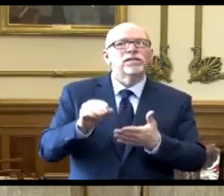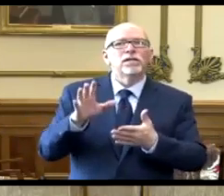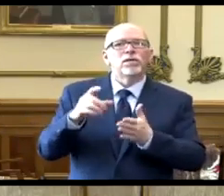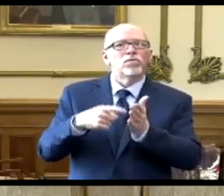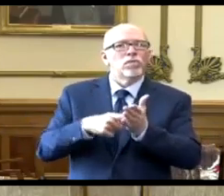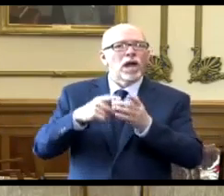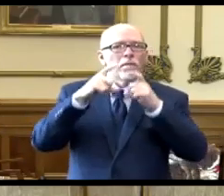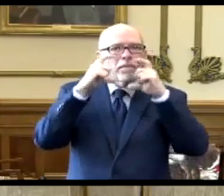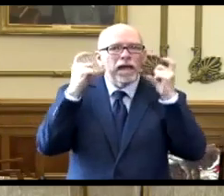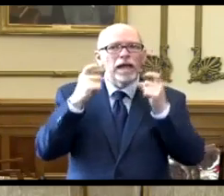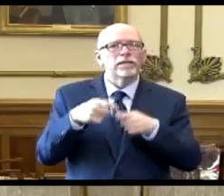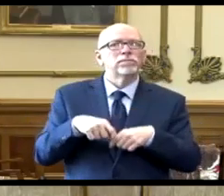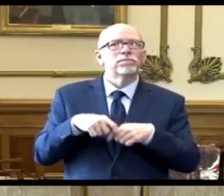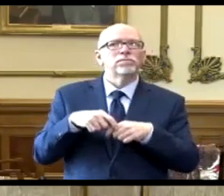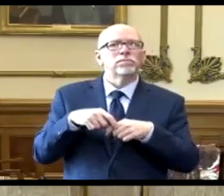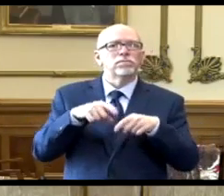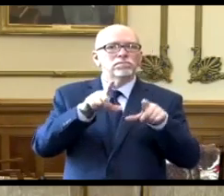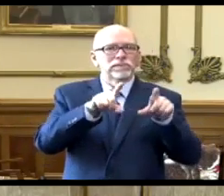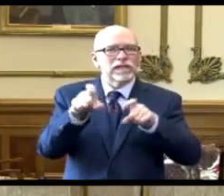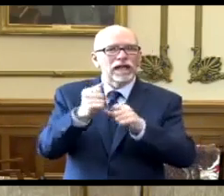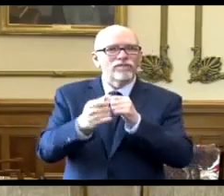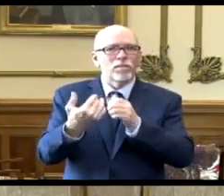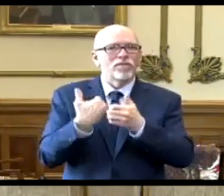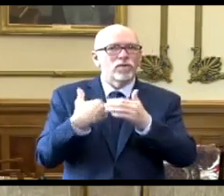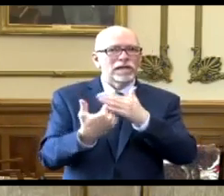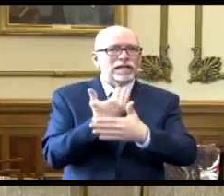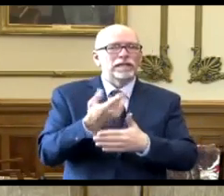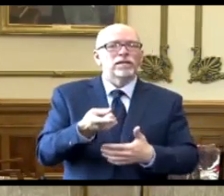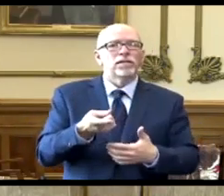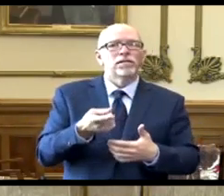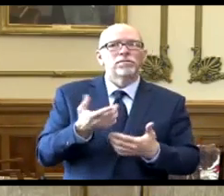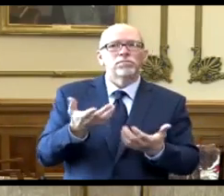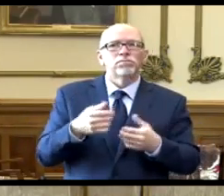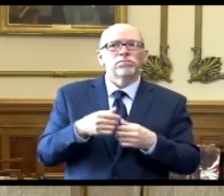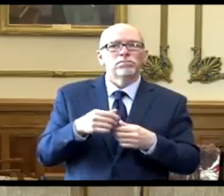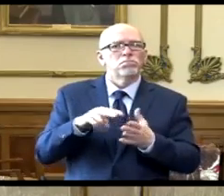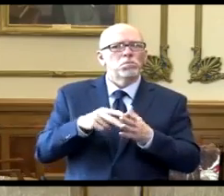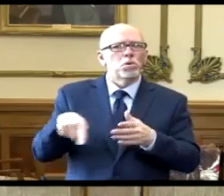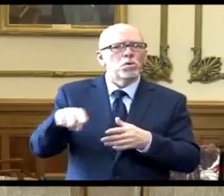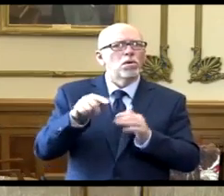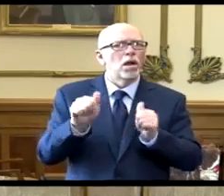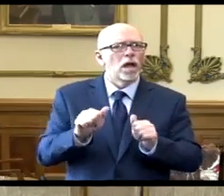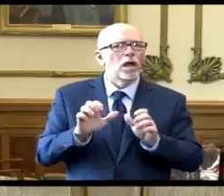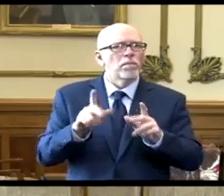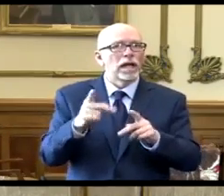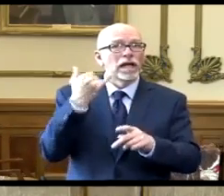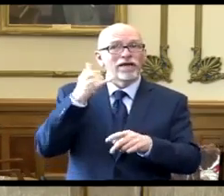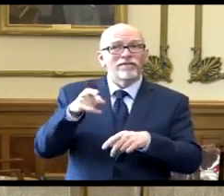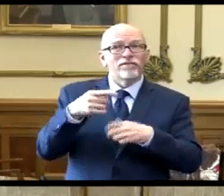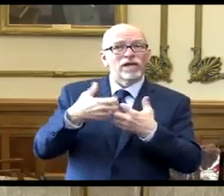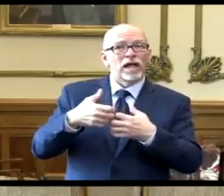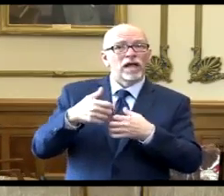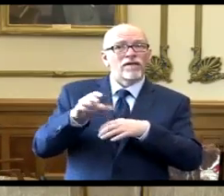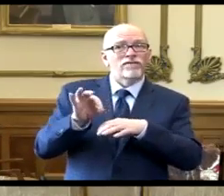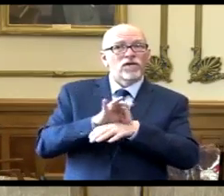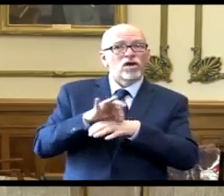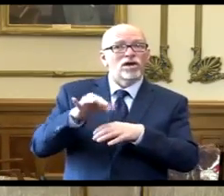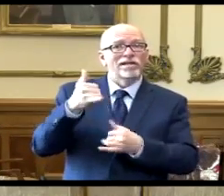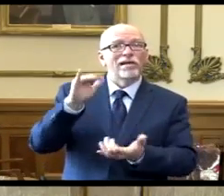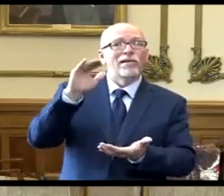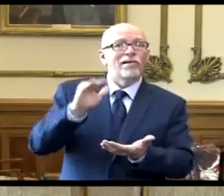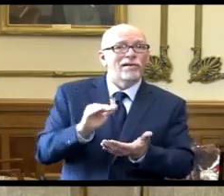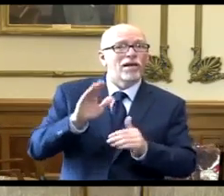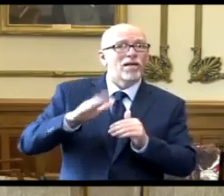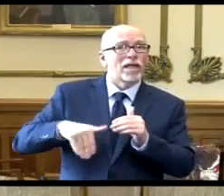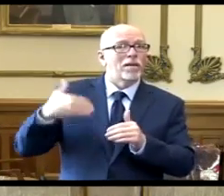requirement of masks and the screening of individuals, there's no reason those individuals couldn't come back, even if the plant is functioning at a lower level than